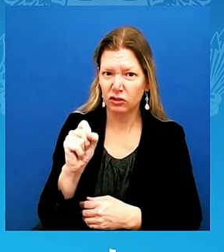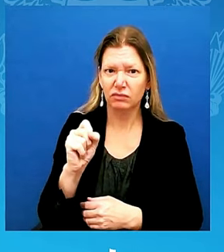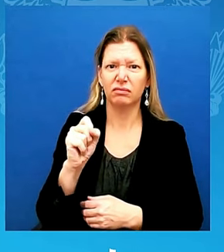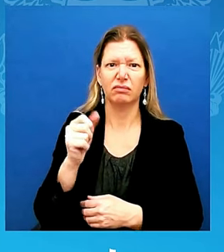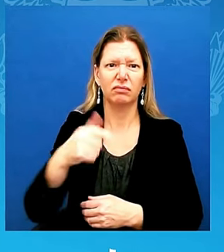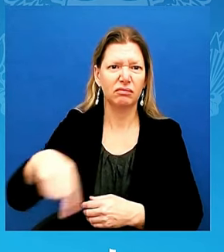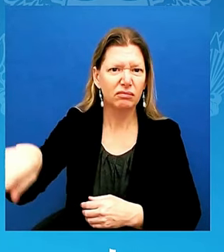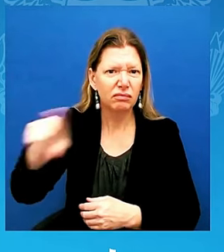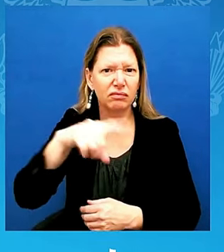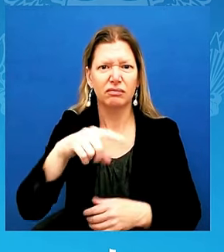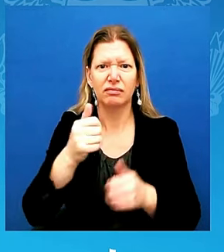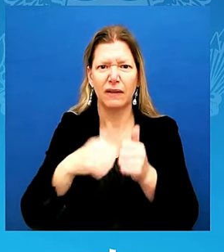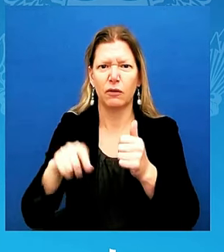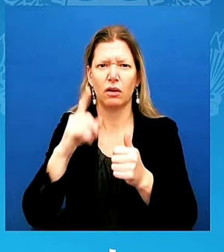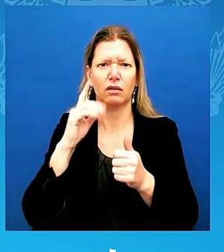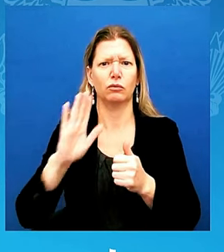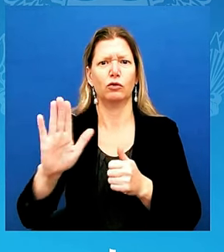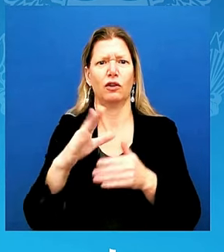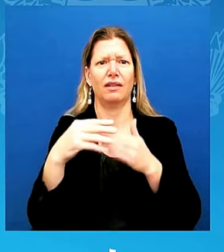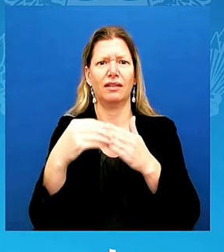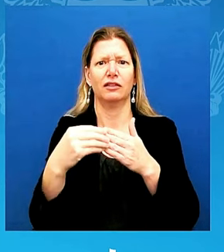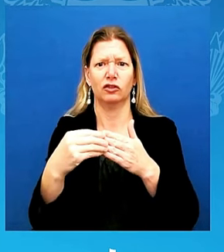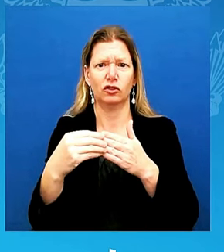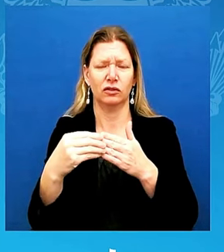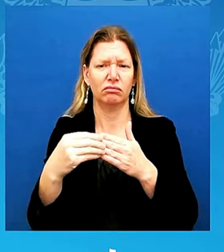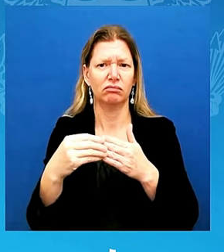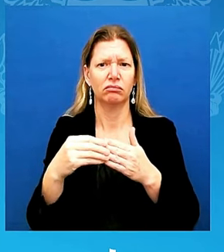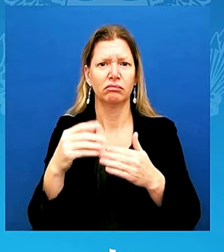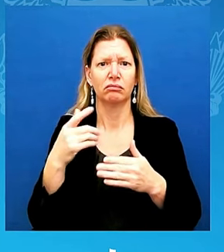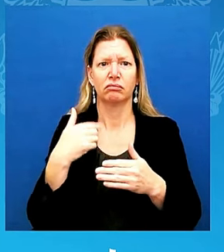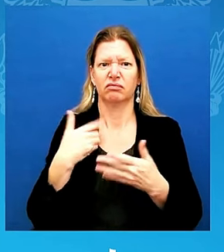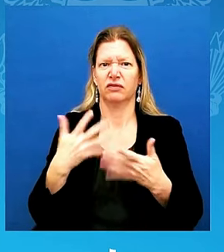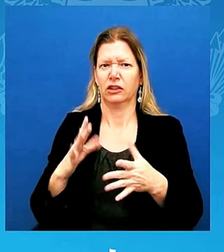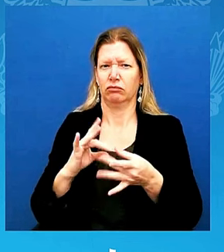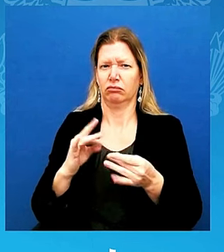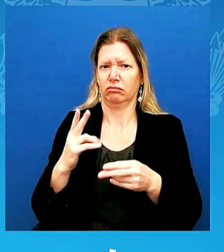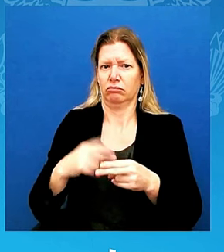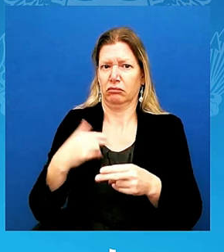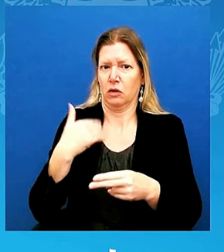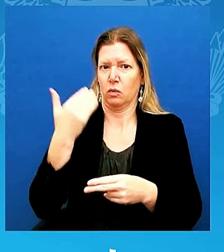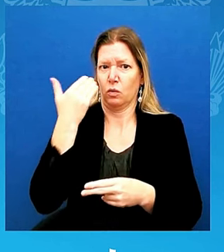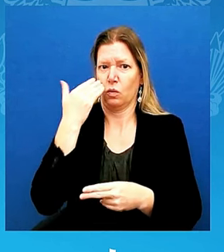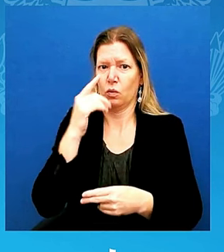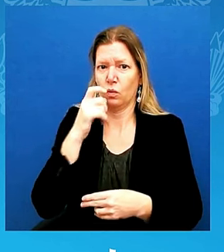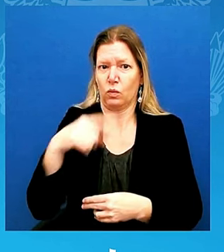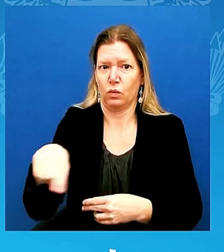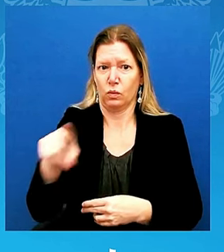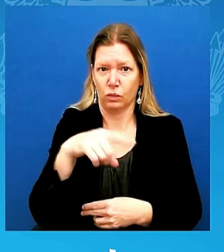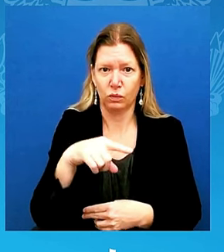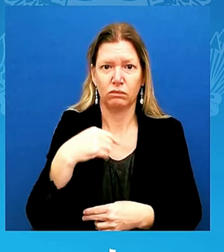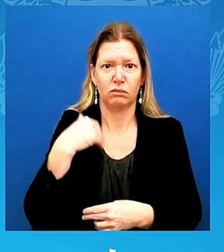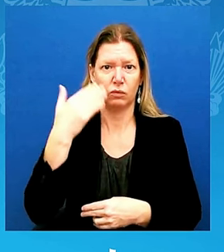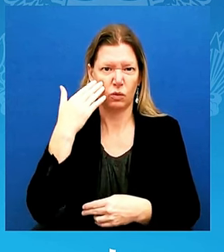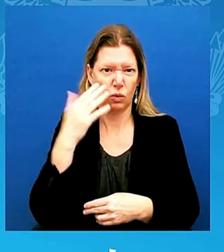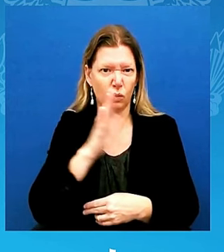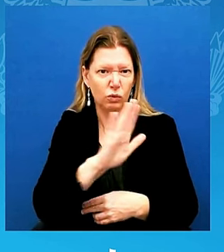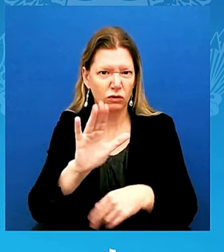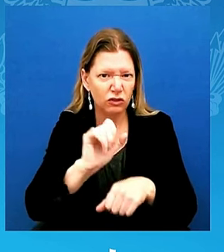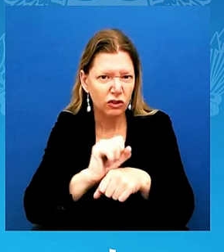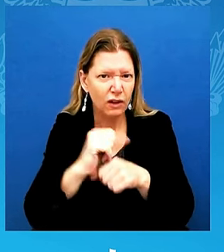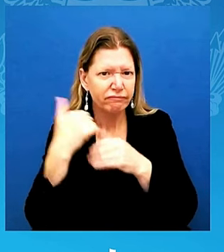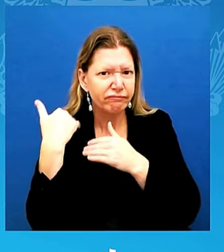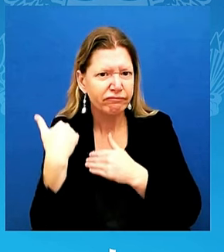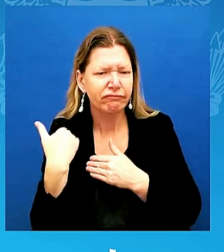briefly, I know who is here. I know what you each do. And you are so selfless in the way that you serve our country. And